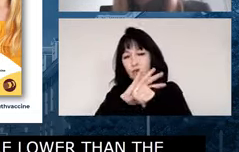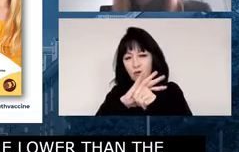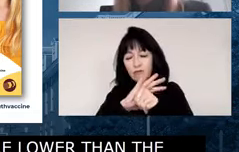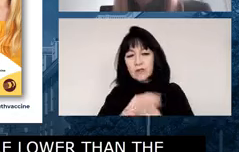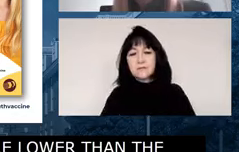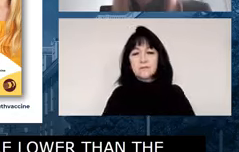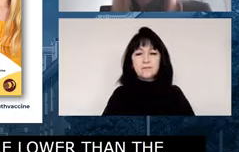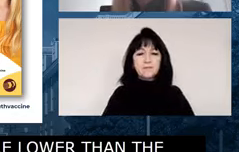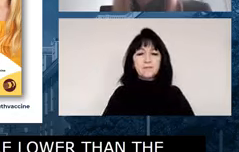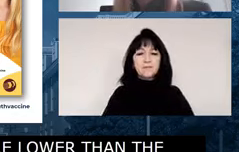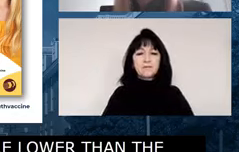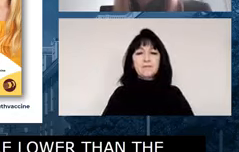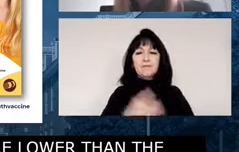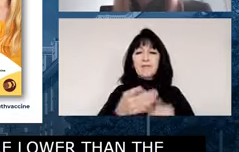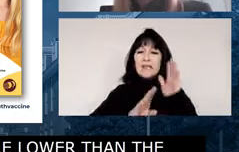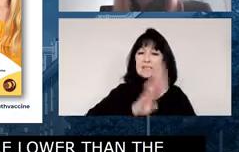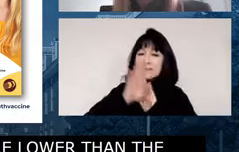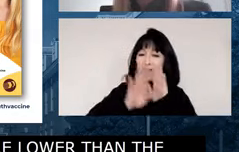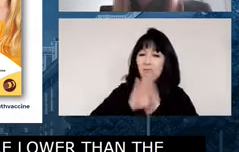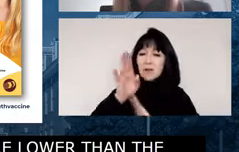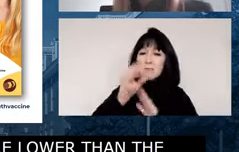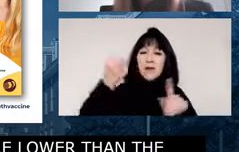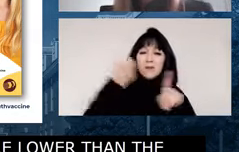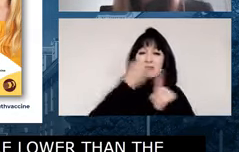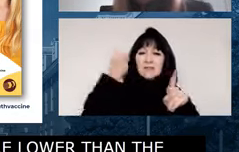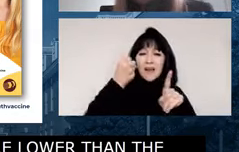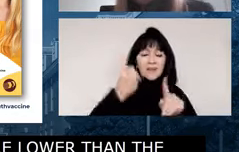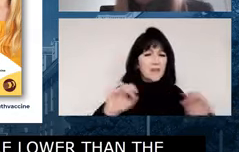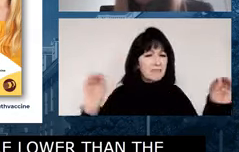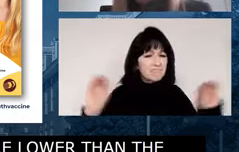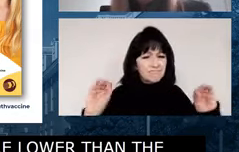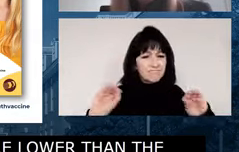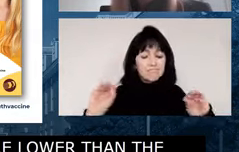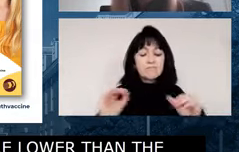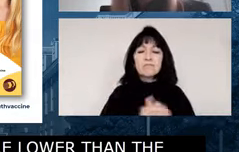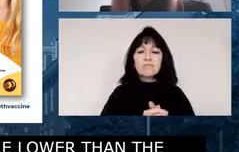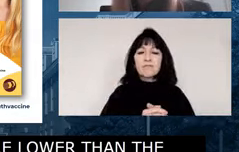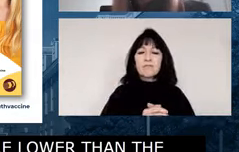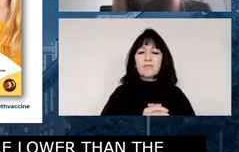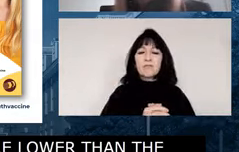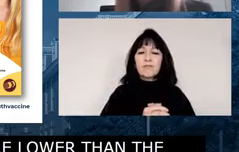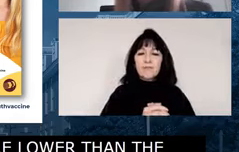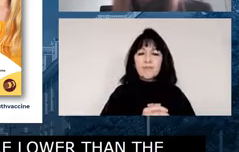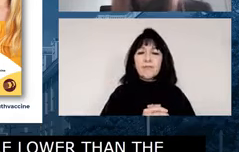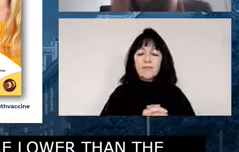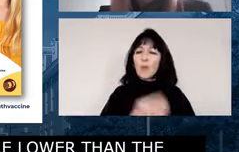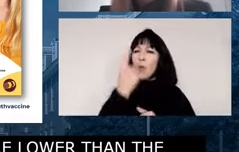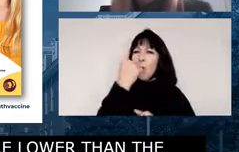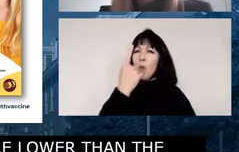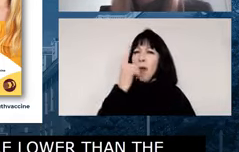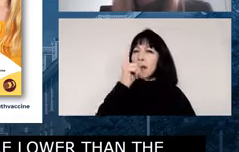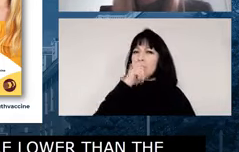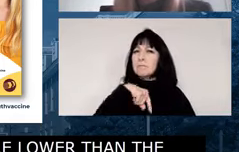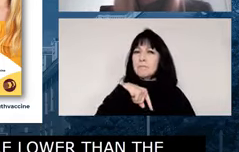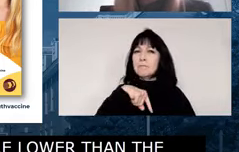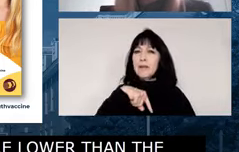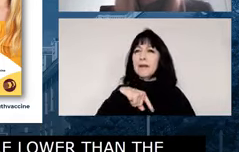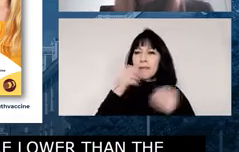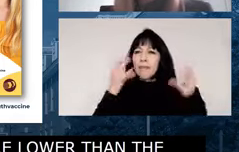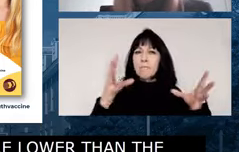of developmental side effects with these vaccines. We also know one of the myths out there that's